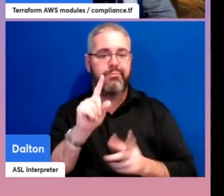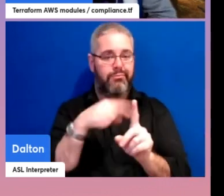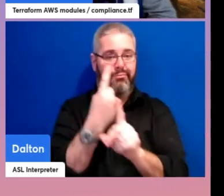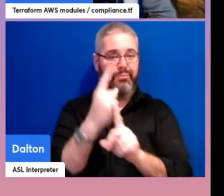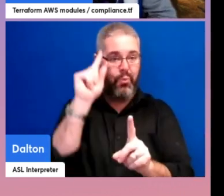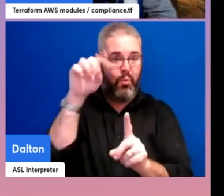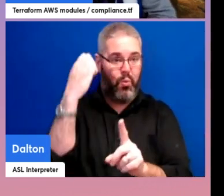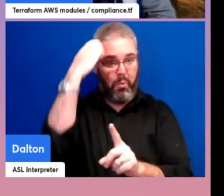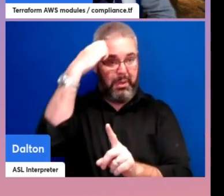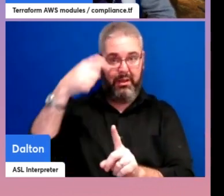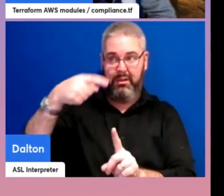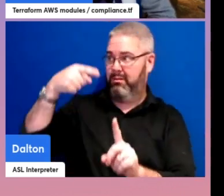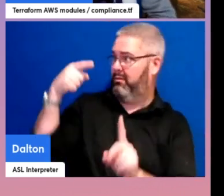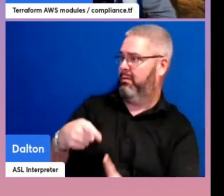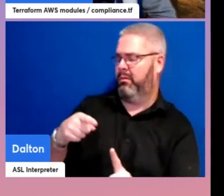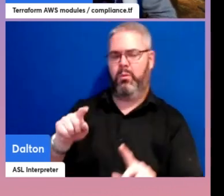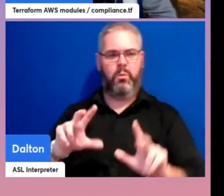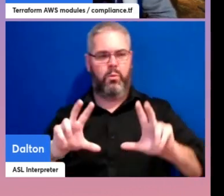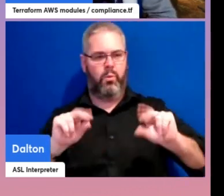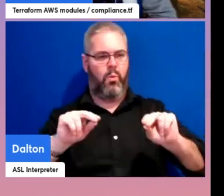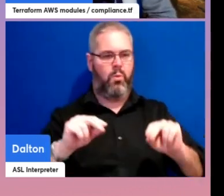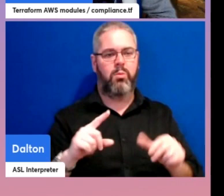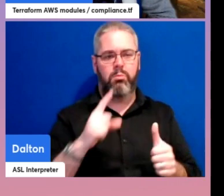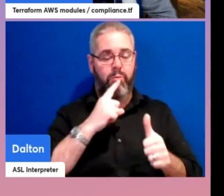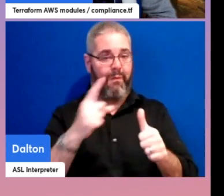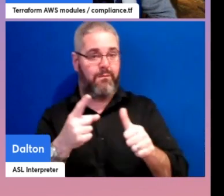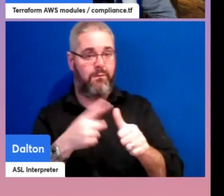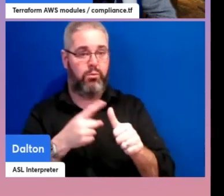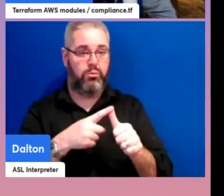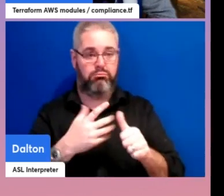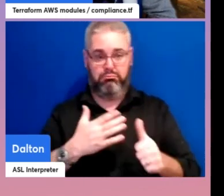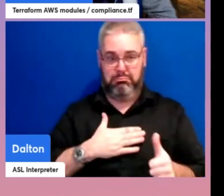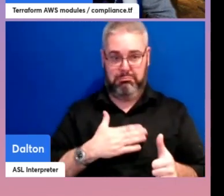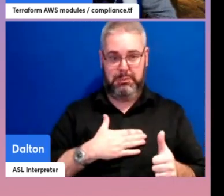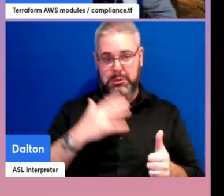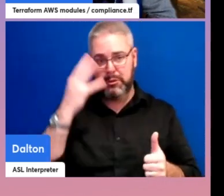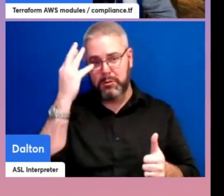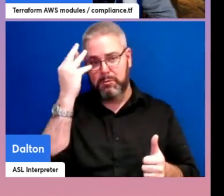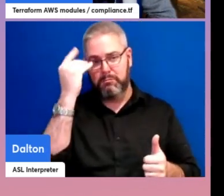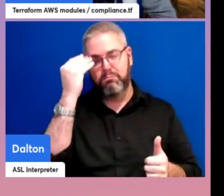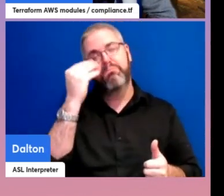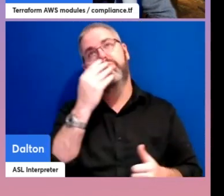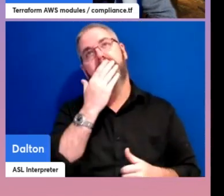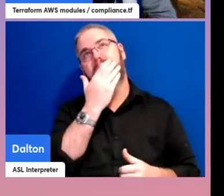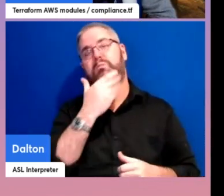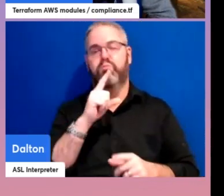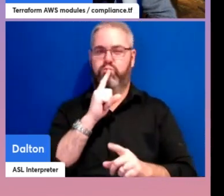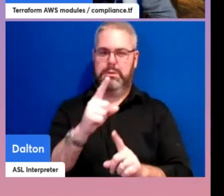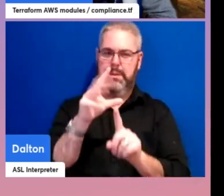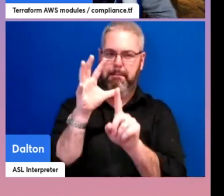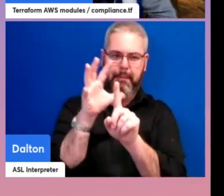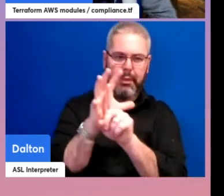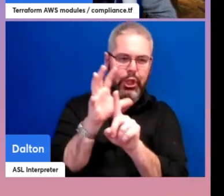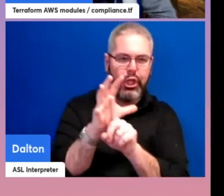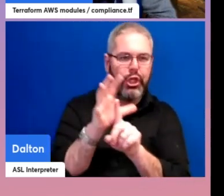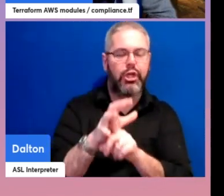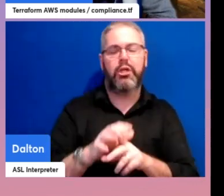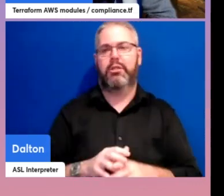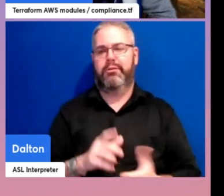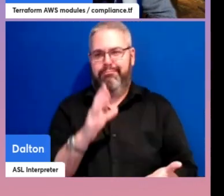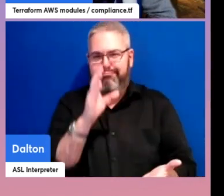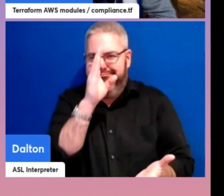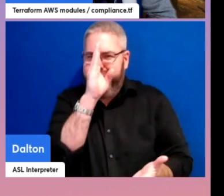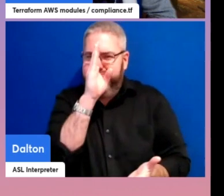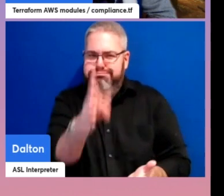European specific things. So the first one, which to my mind is very popular and very straightforward